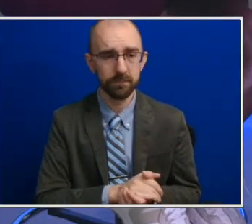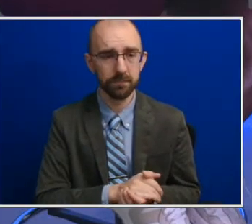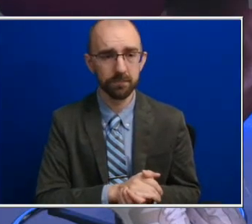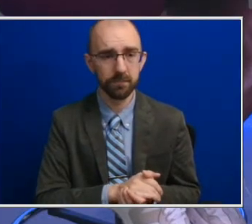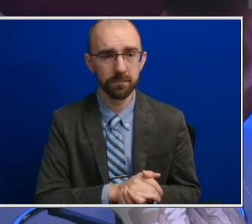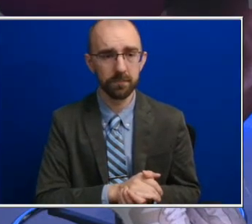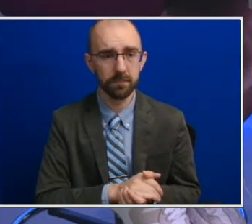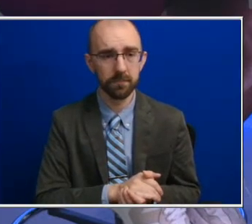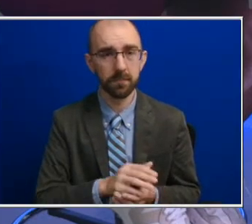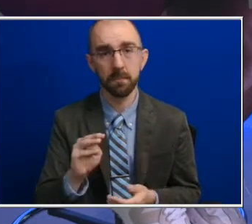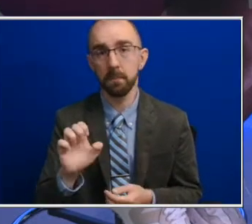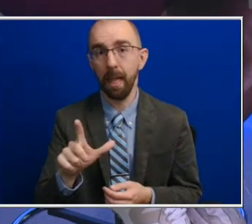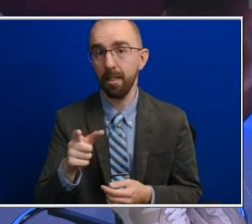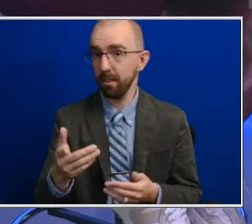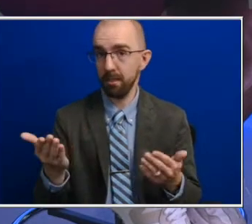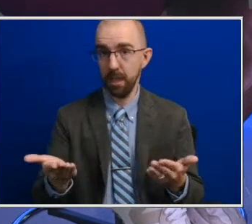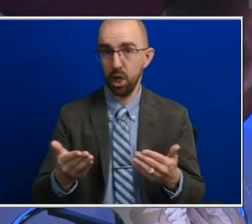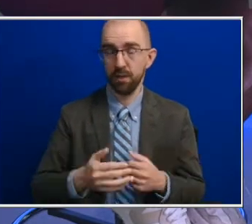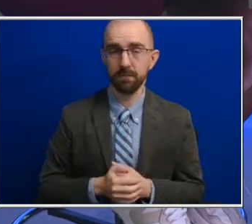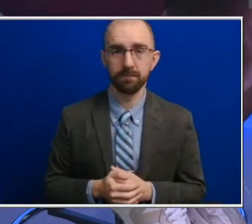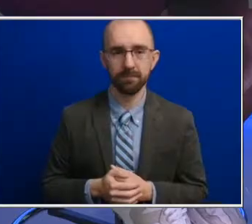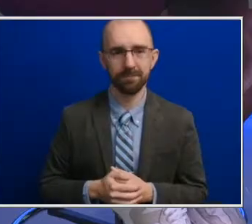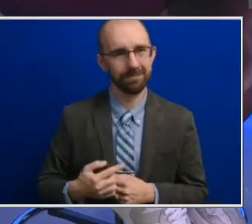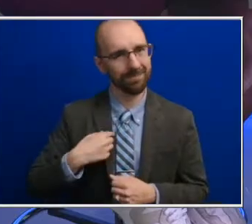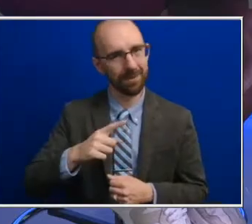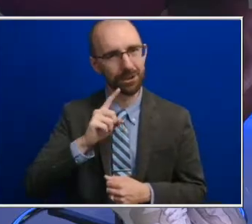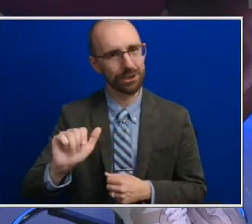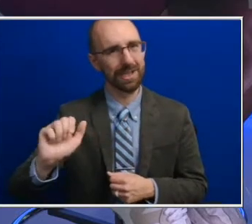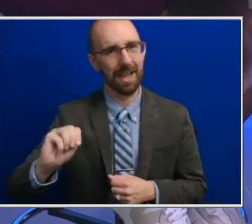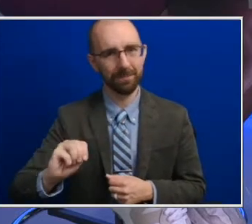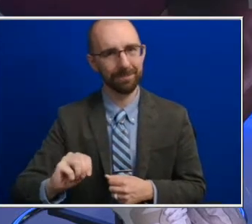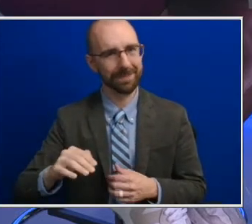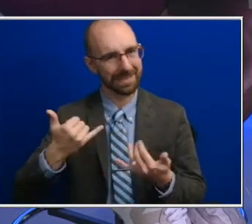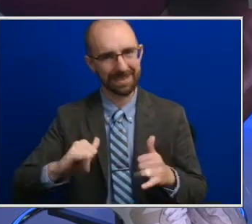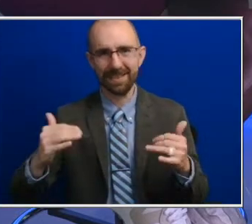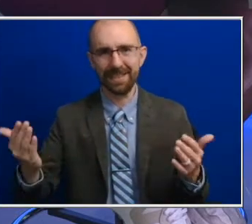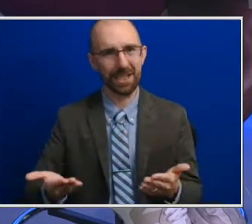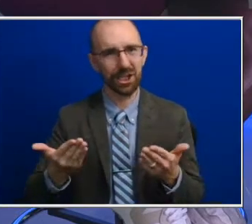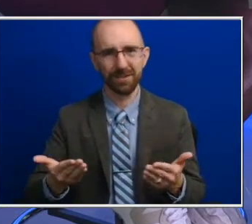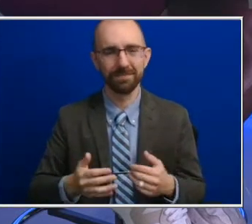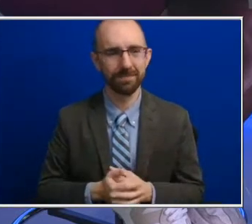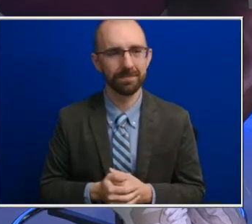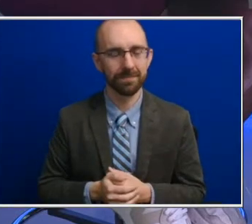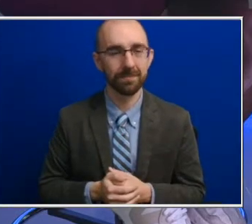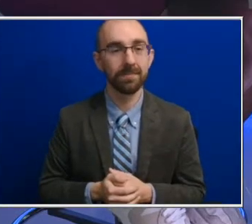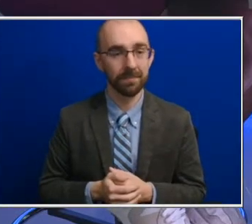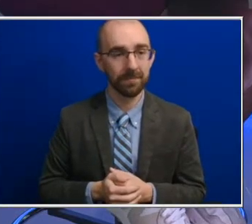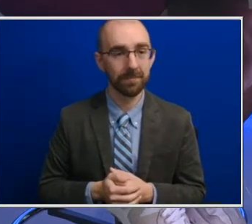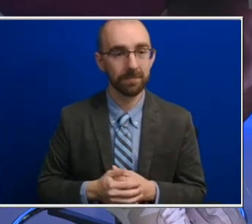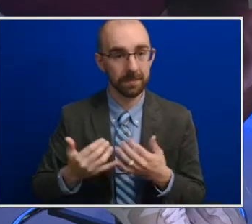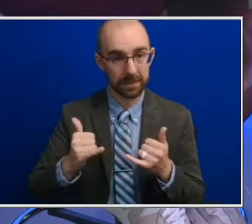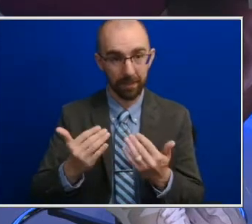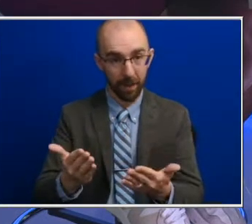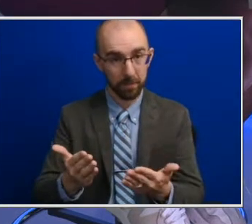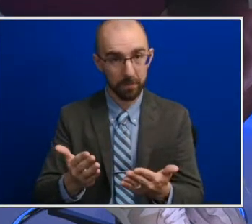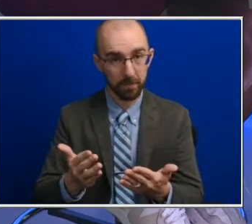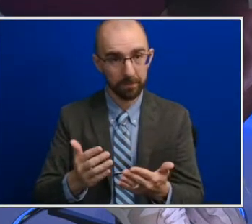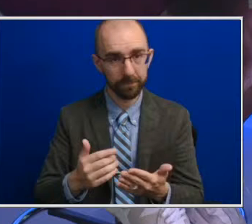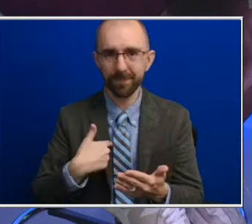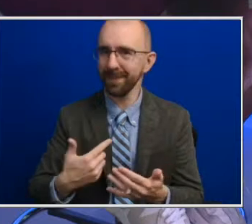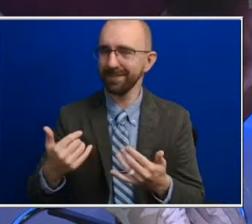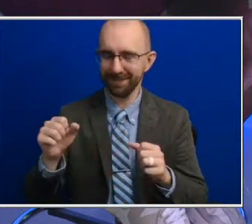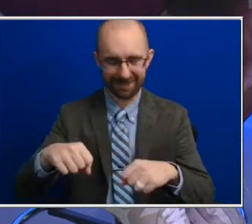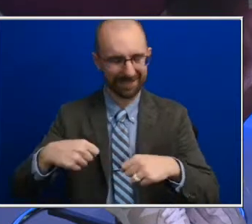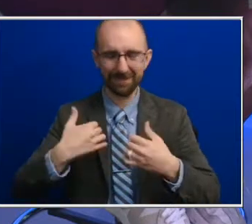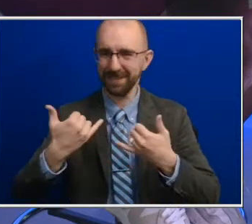Mel, you there? I sure am. Great. Still here? Oh, I'm sorry. Are you still there? Absolutely. Still